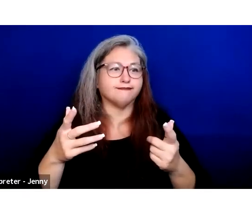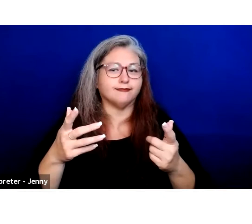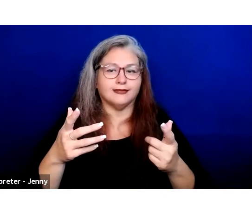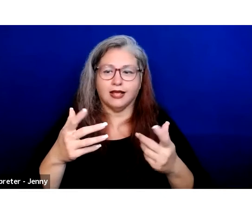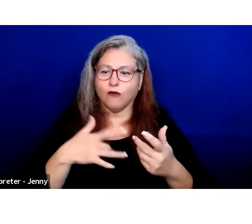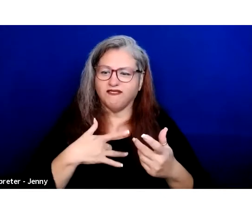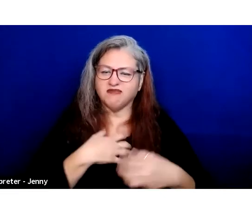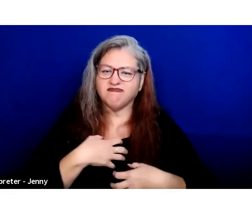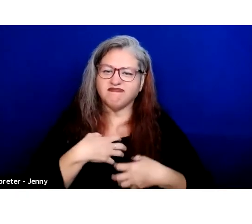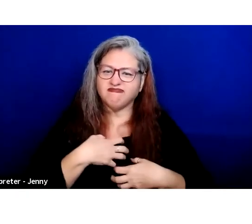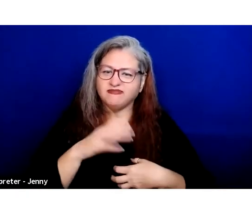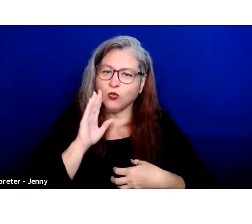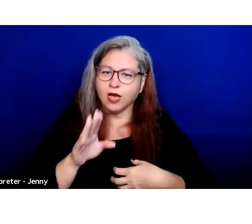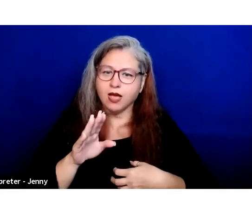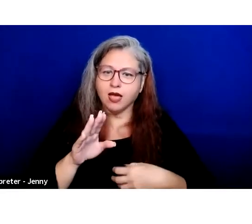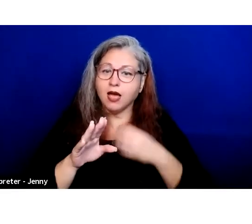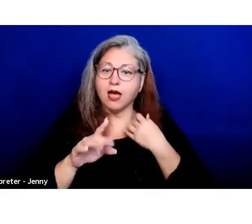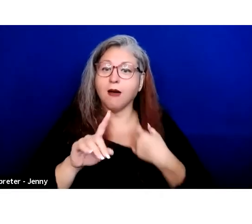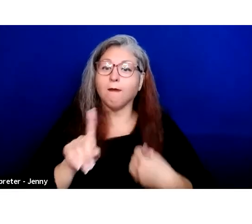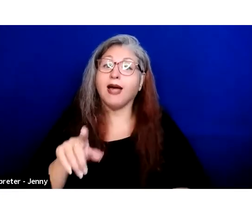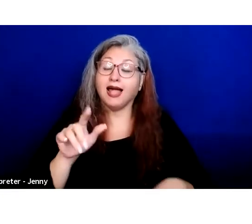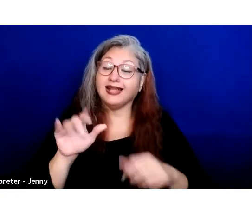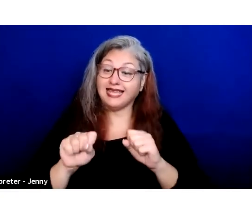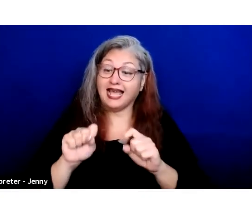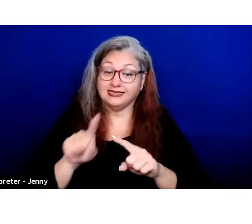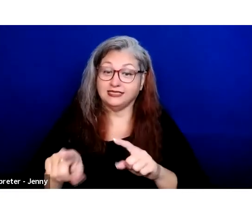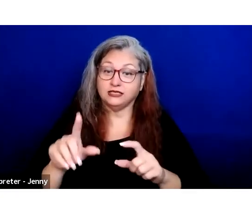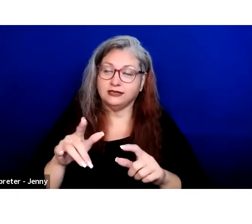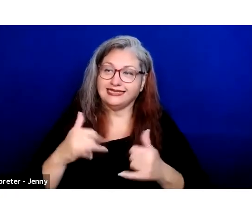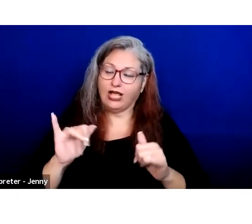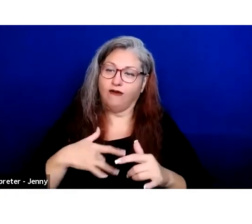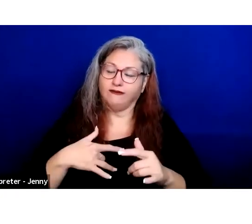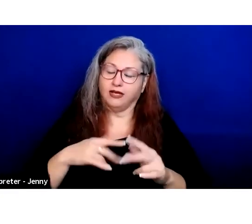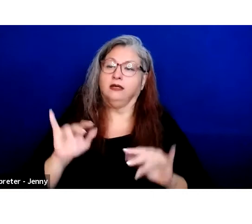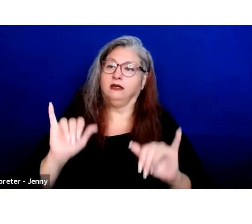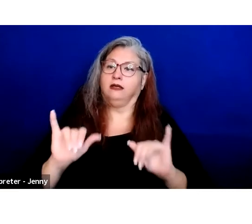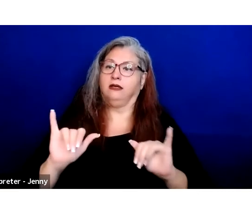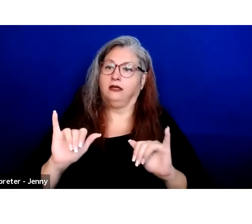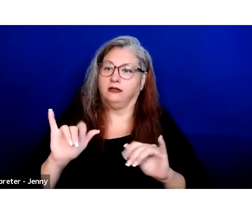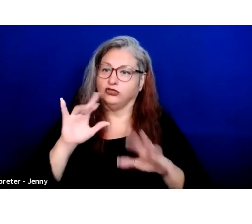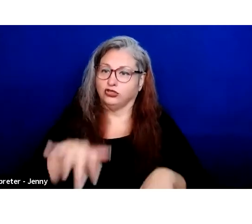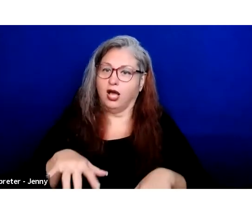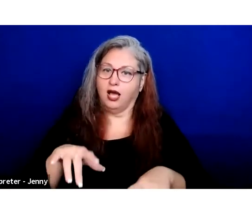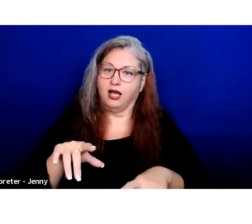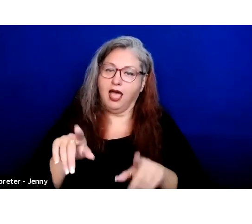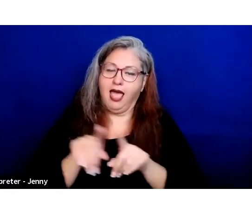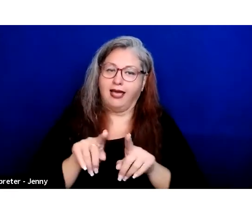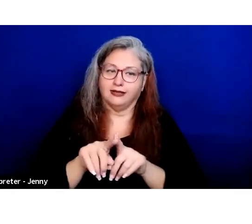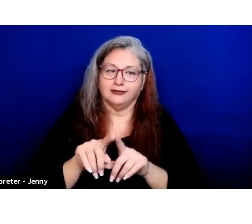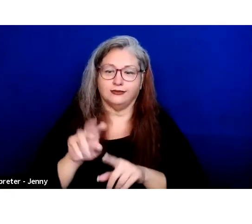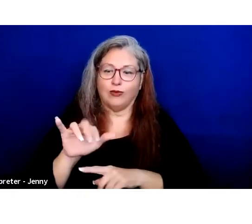disturb us in some way, right? But in that kind of shocking, in characterizing racism as shocking